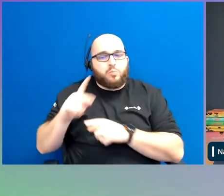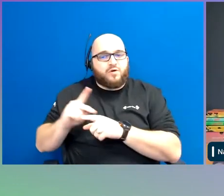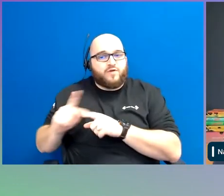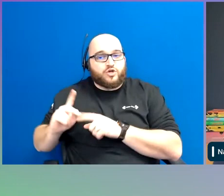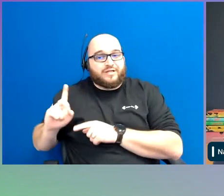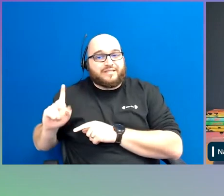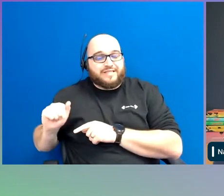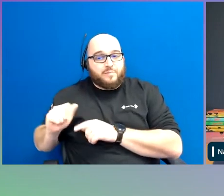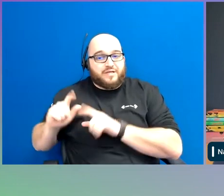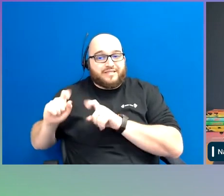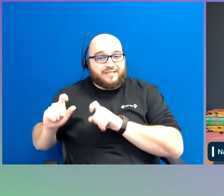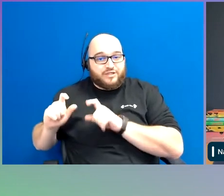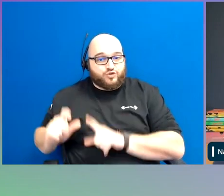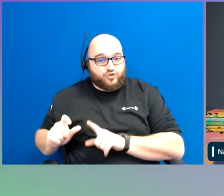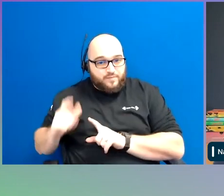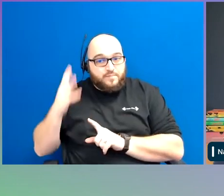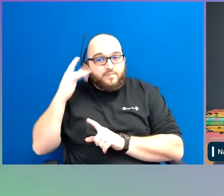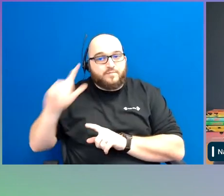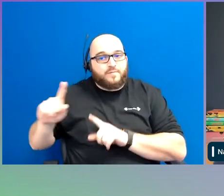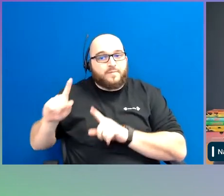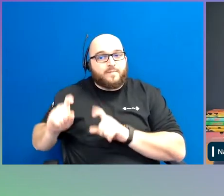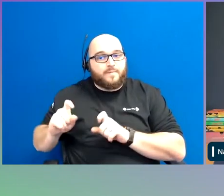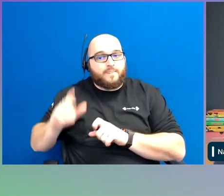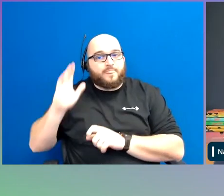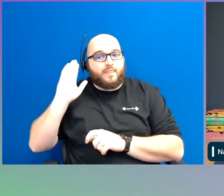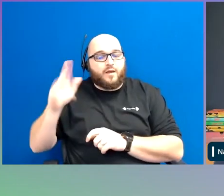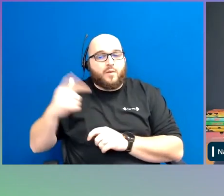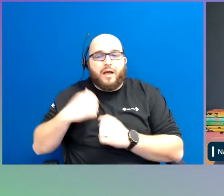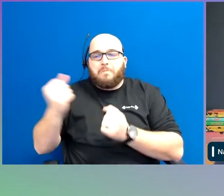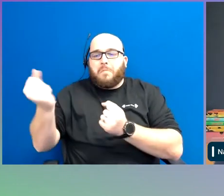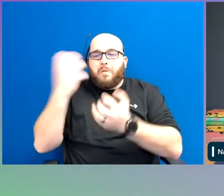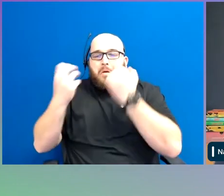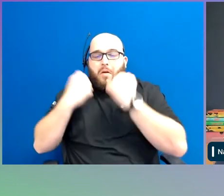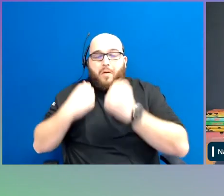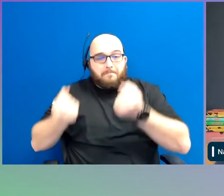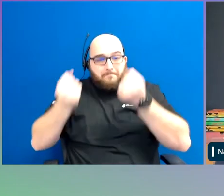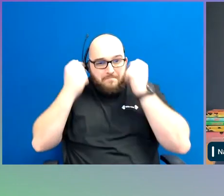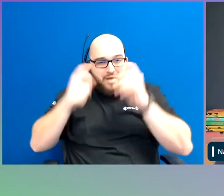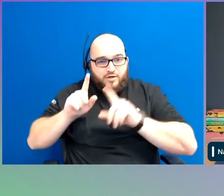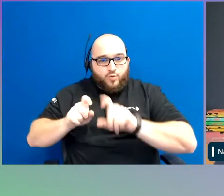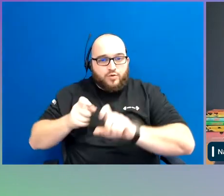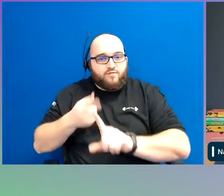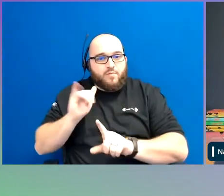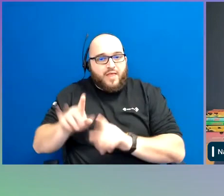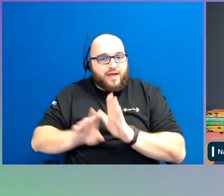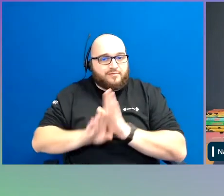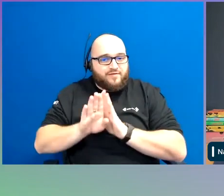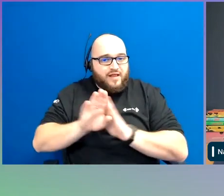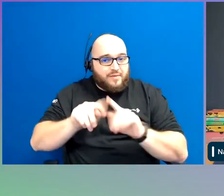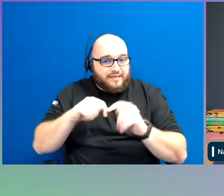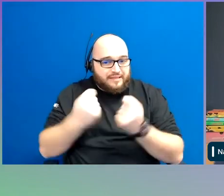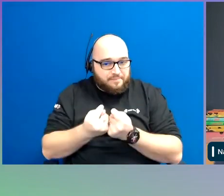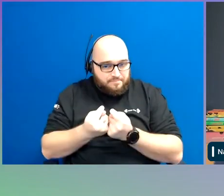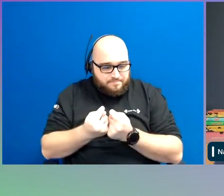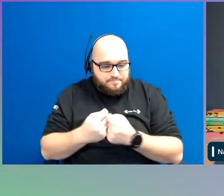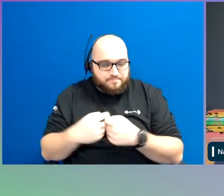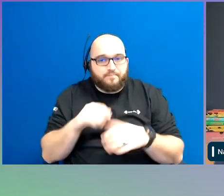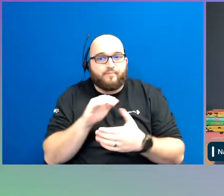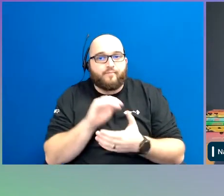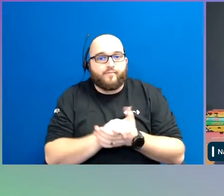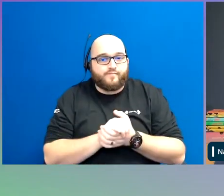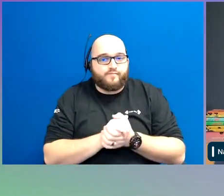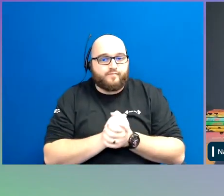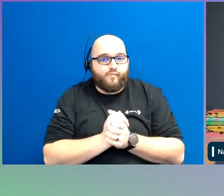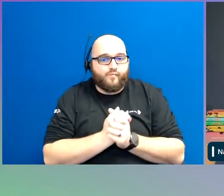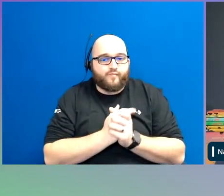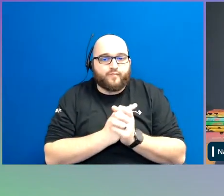testers because he's sure that the testers would be bombarded with questions from many of the development teams. Okay,